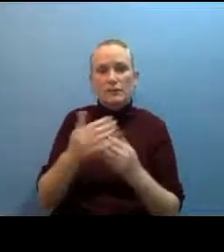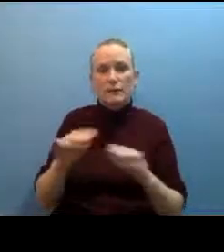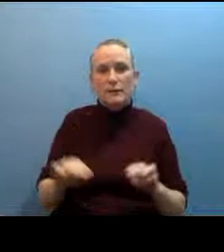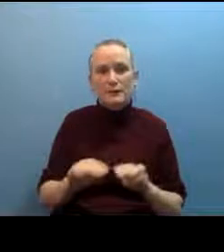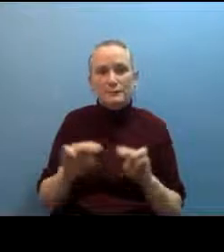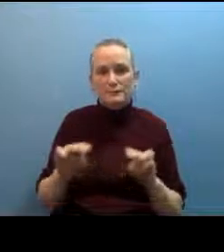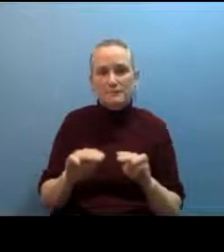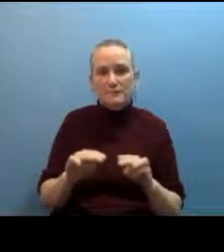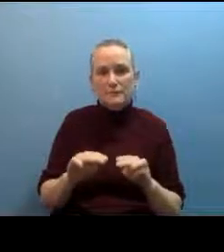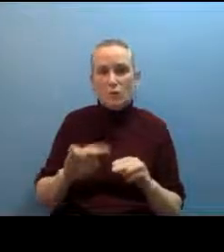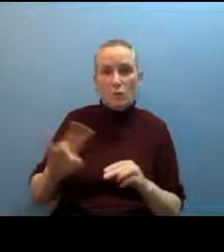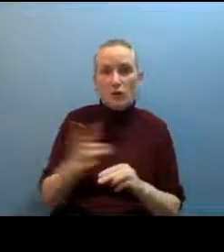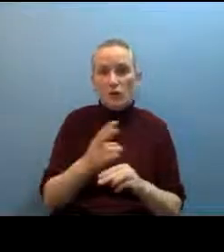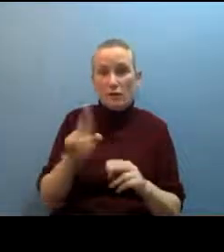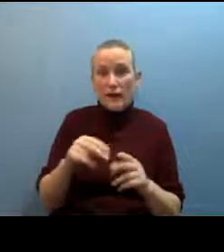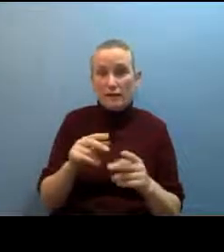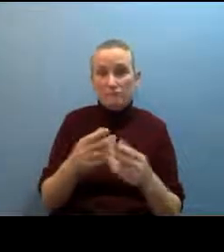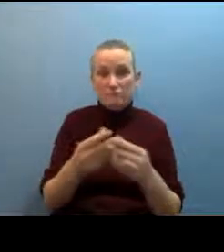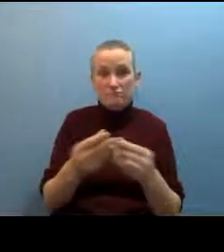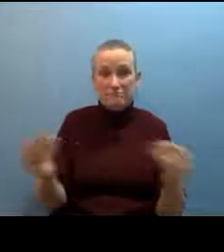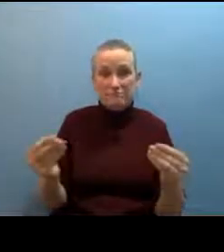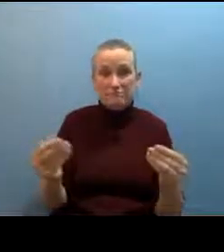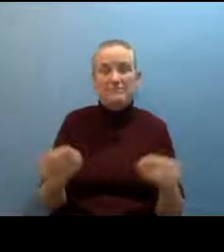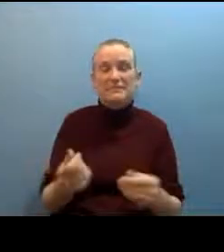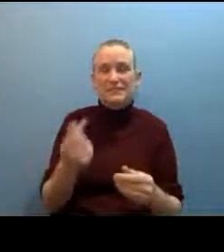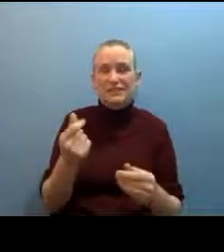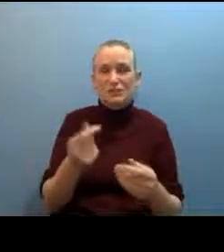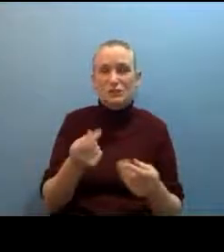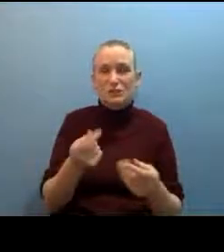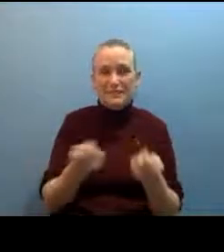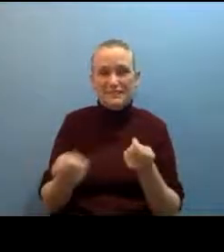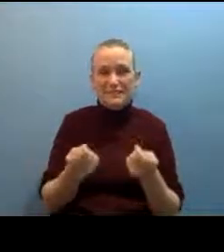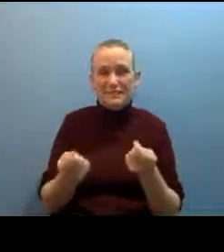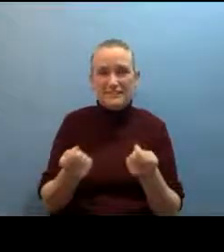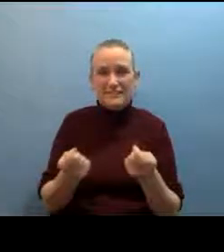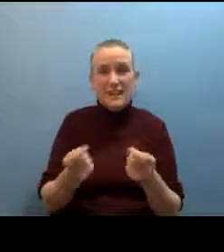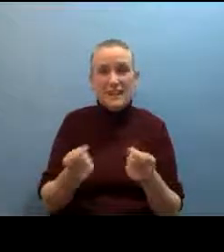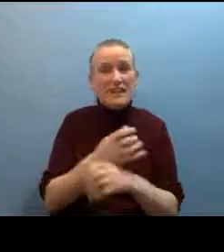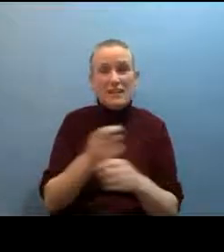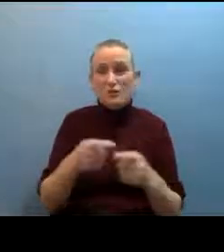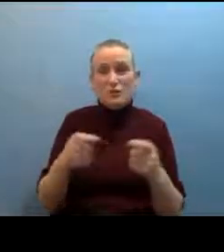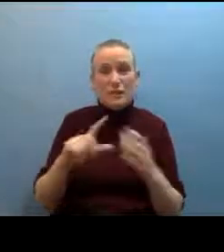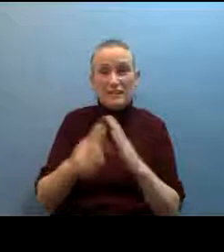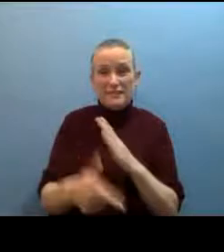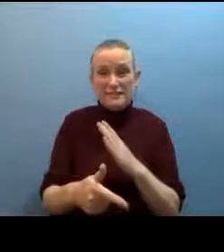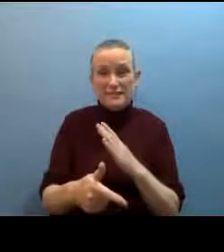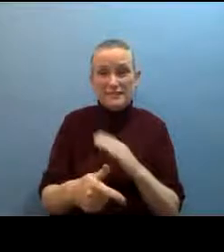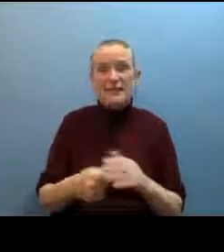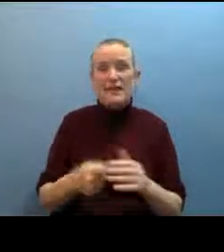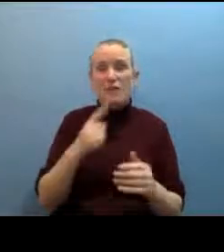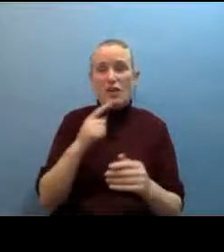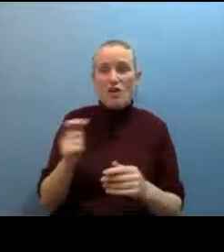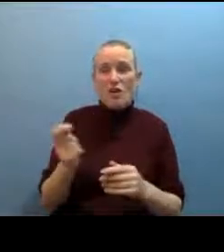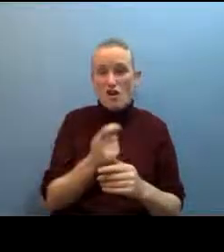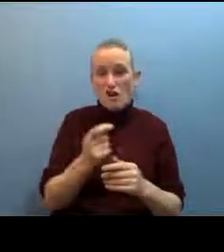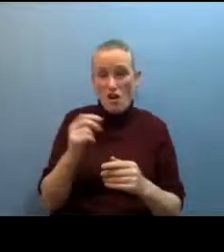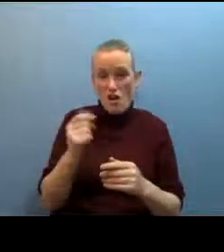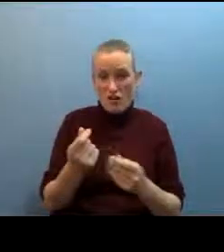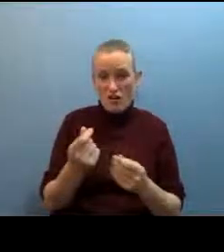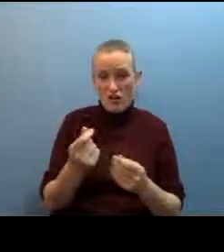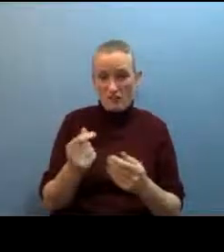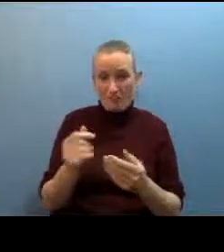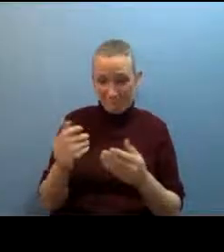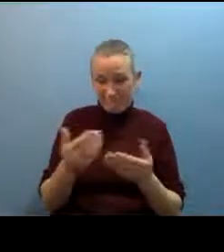can address something, the easier it is to manage. So it's never too late, but the earlier we can do it, the easier it